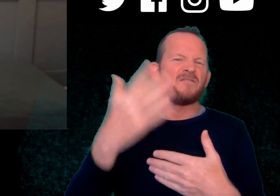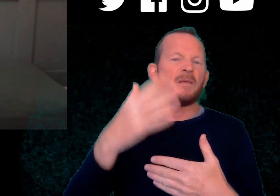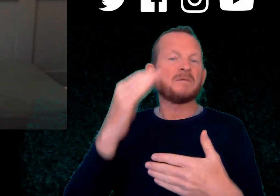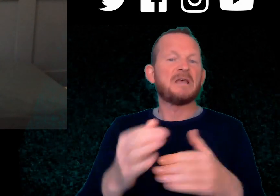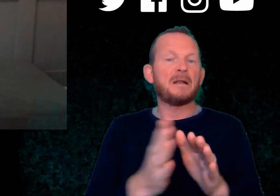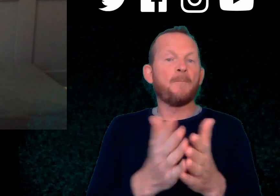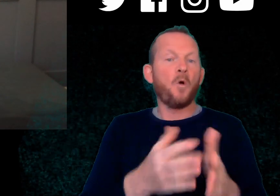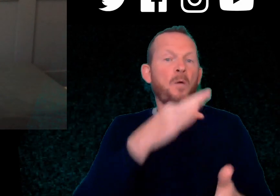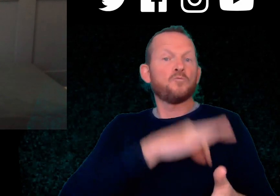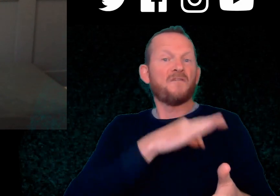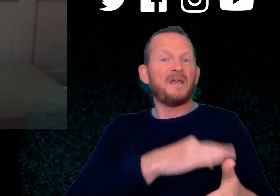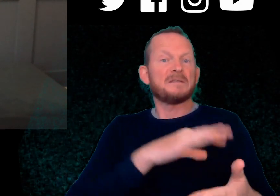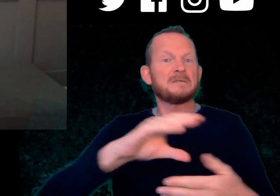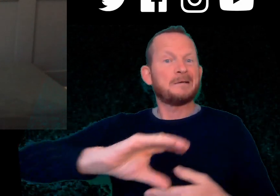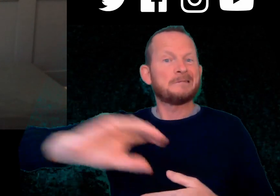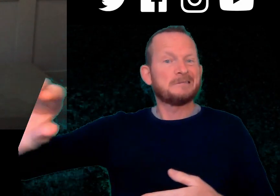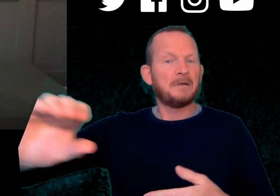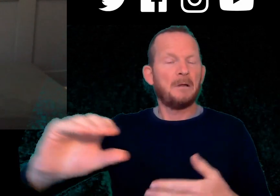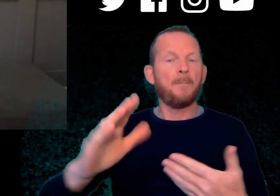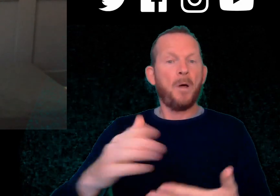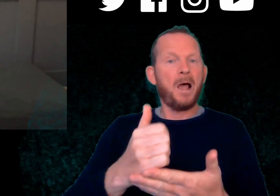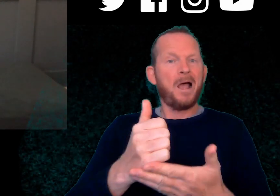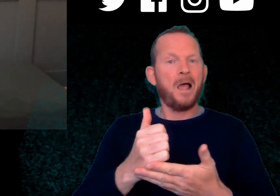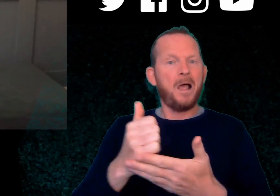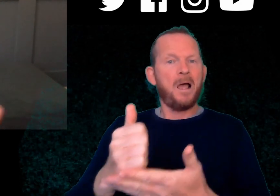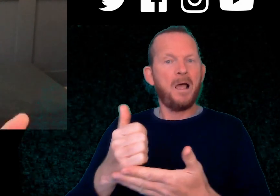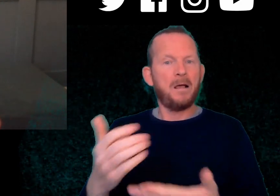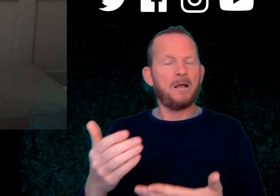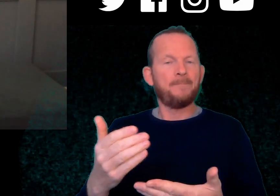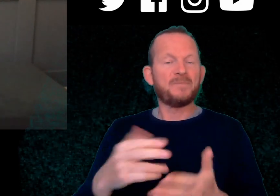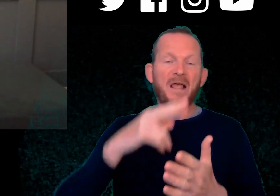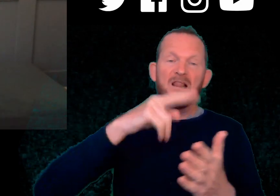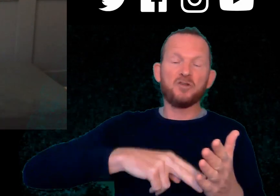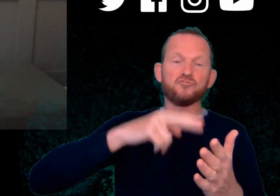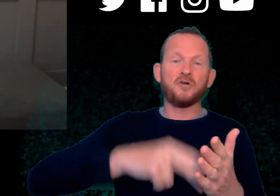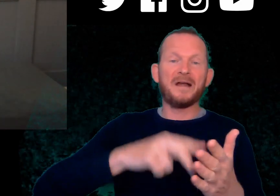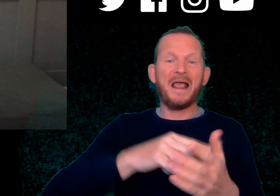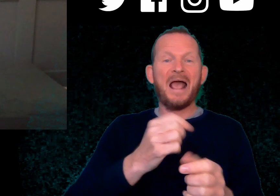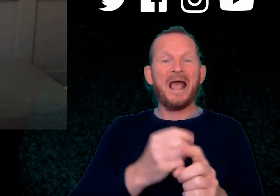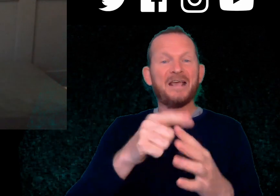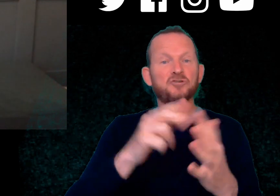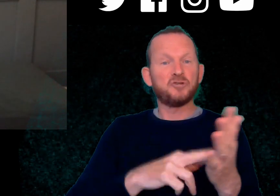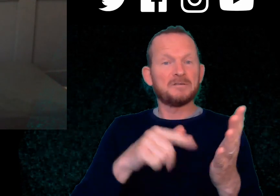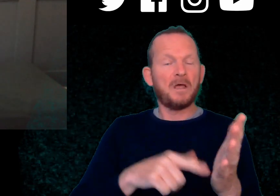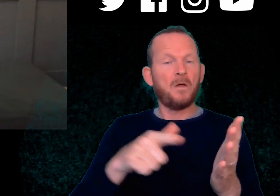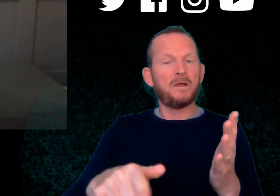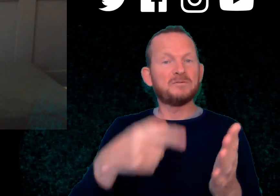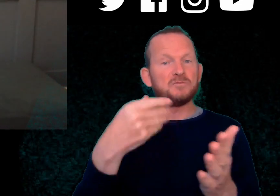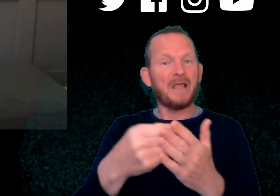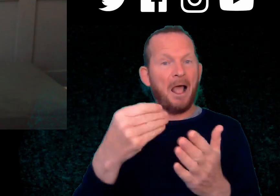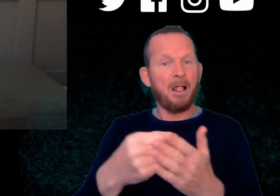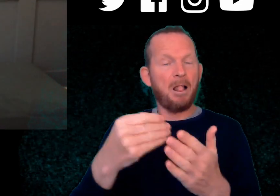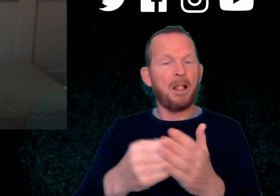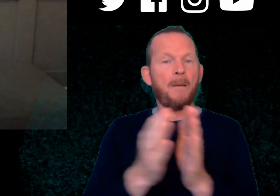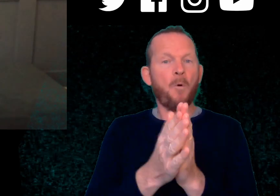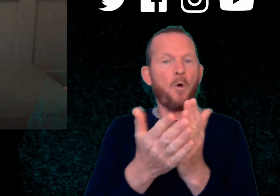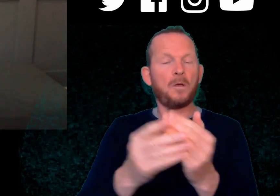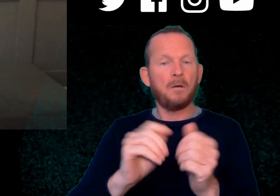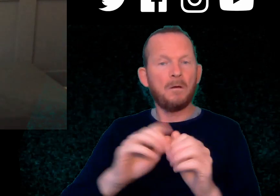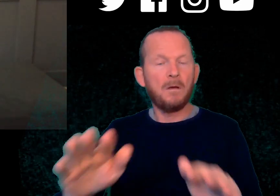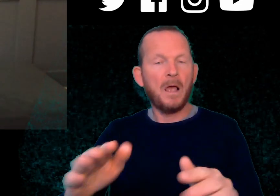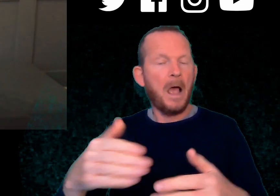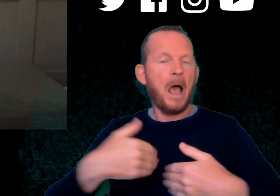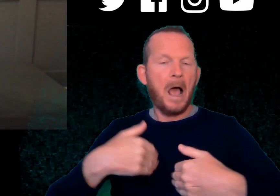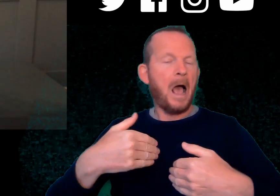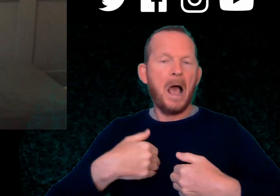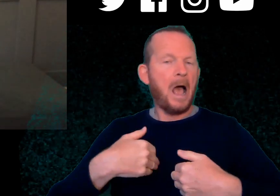like 10-15%. Might be lower, I'm unsure, because I've not got a literary agent, of the books once you start selling them. So as I've